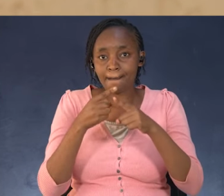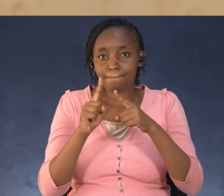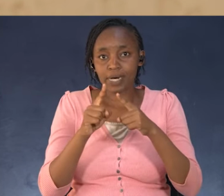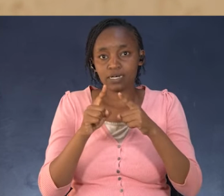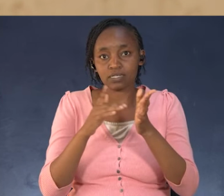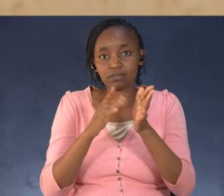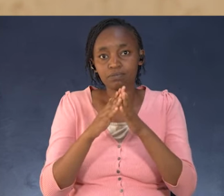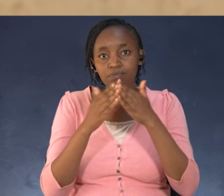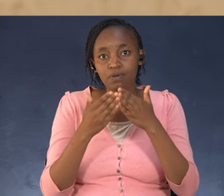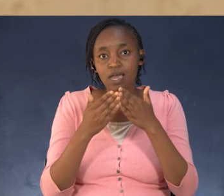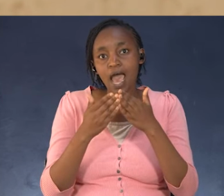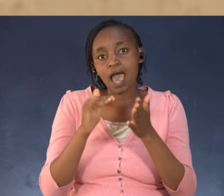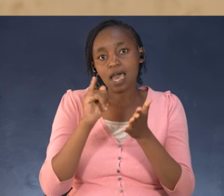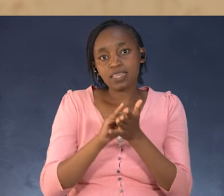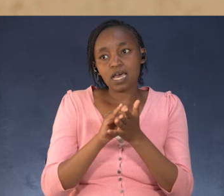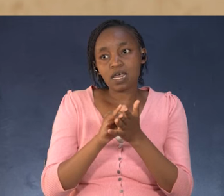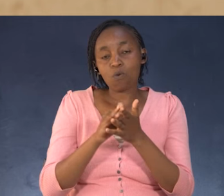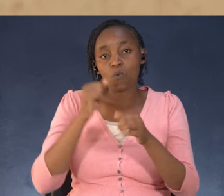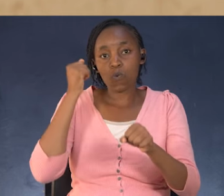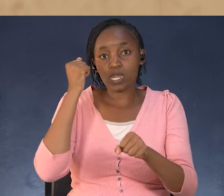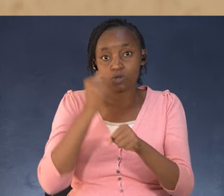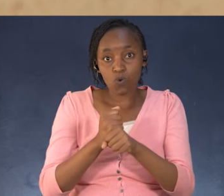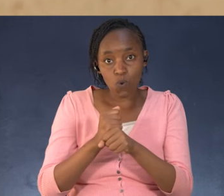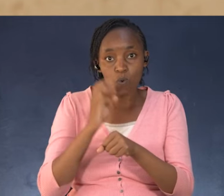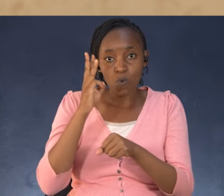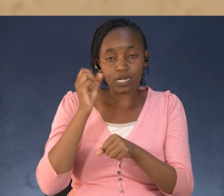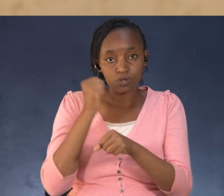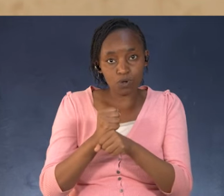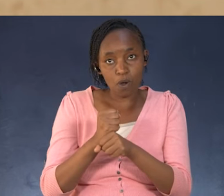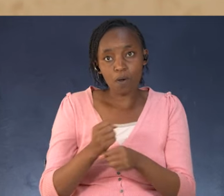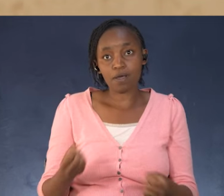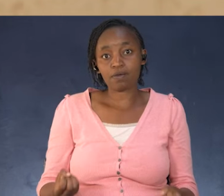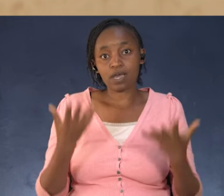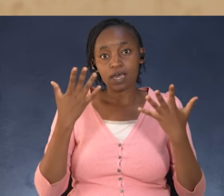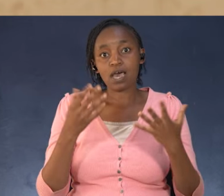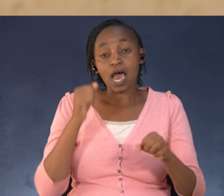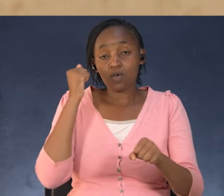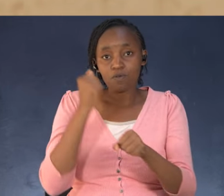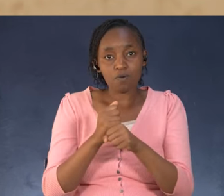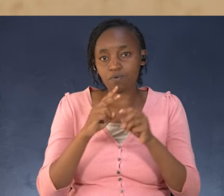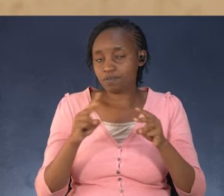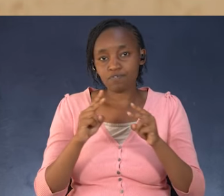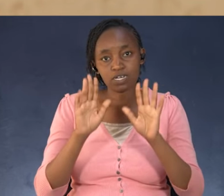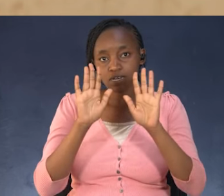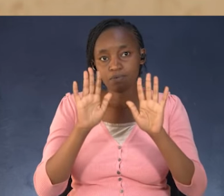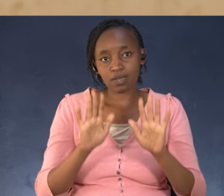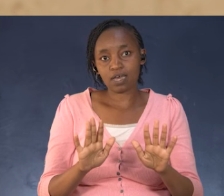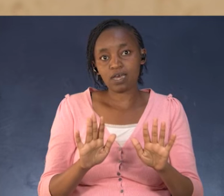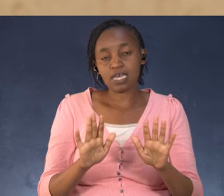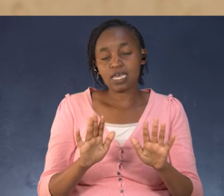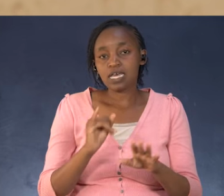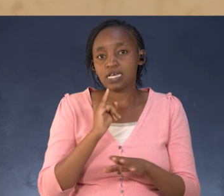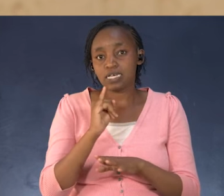be strong, but the Bible says that we will do exploits. Doing is very important